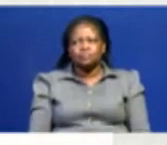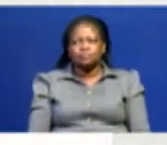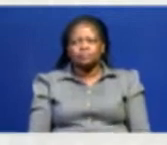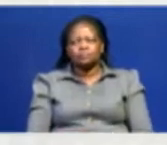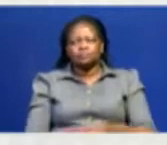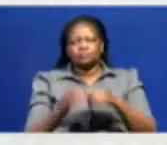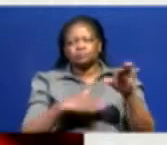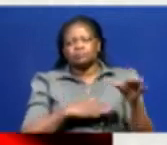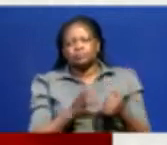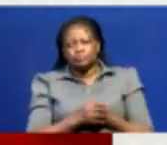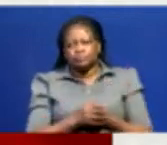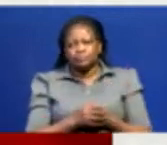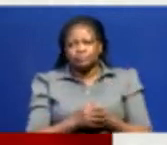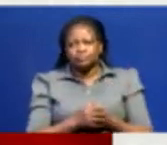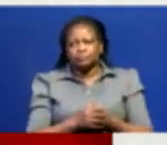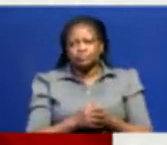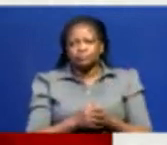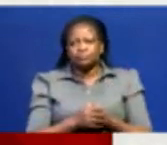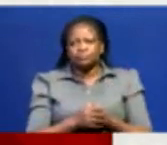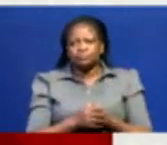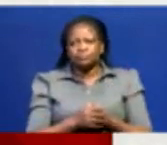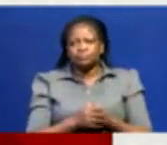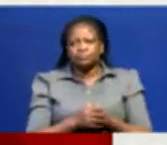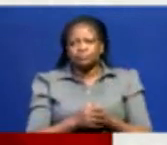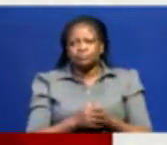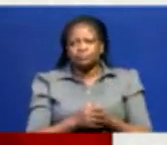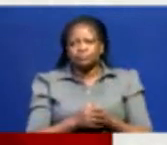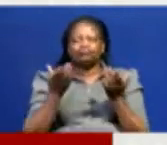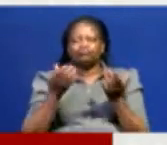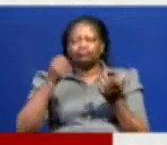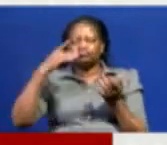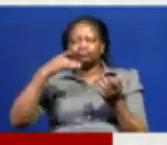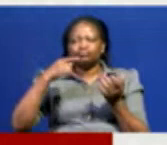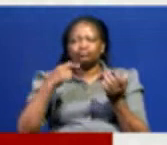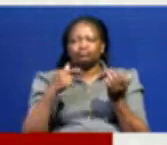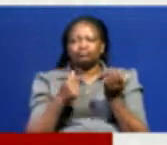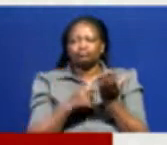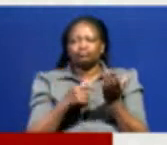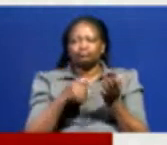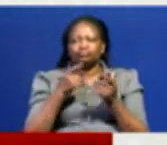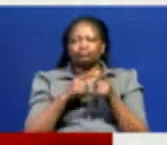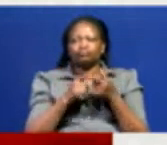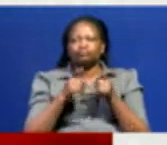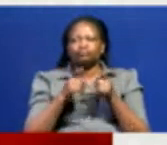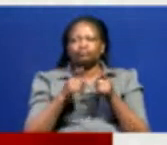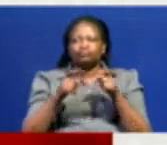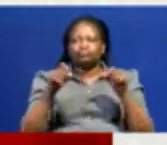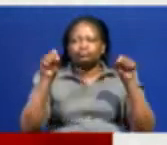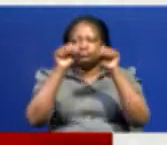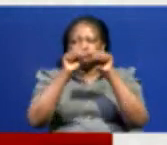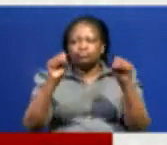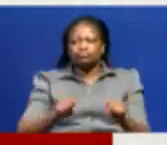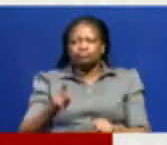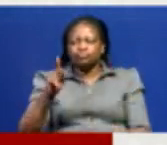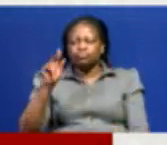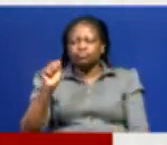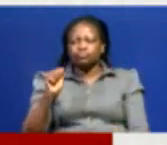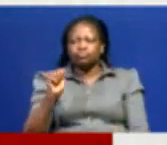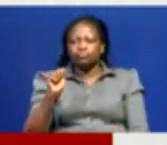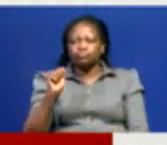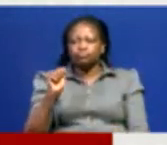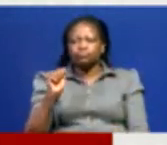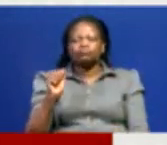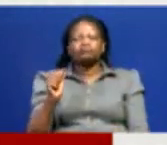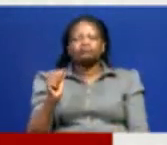Now, more businesses are opting into the electronic tax invoice management system as Kenya Revenue Authority ramps